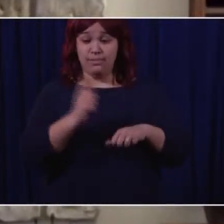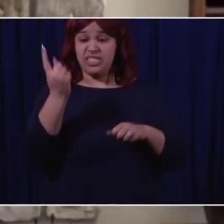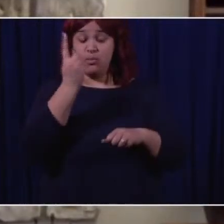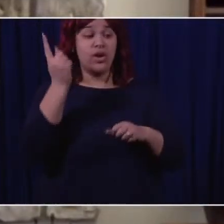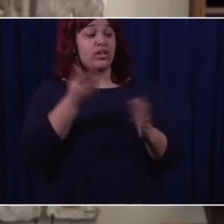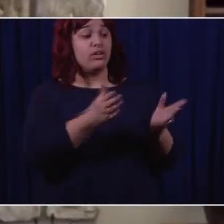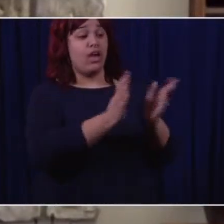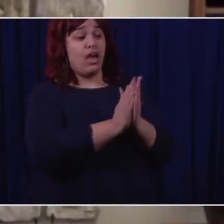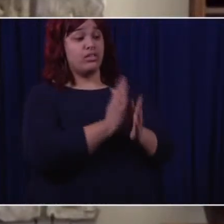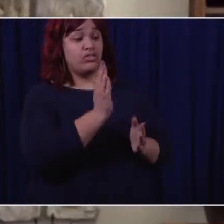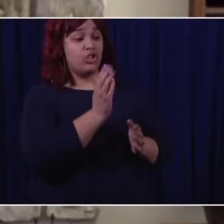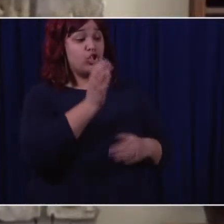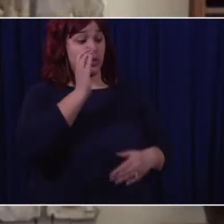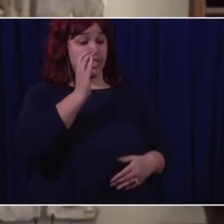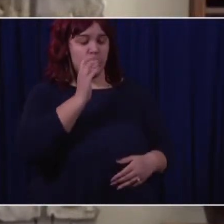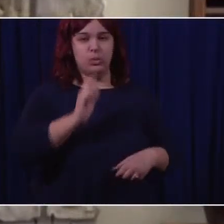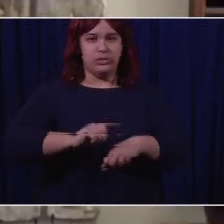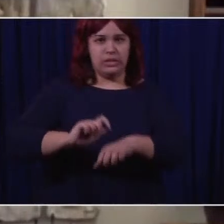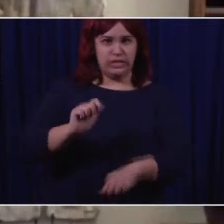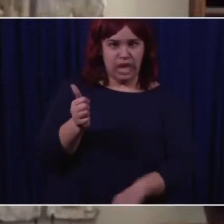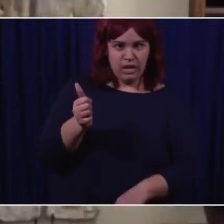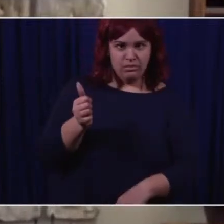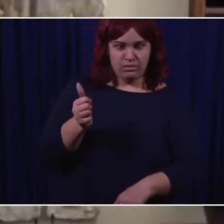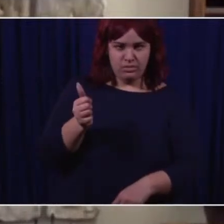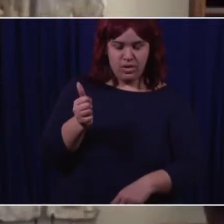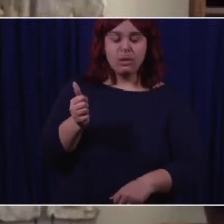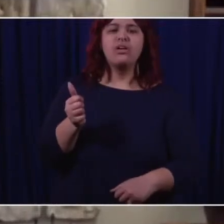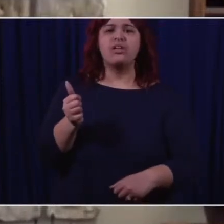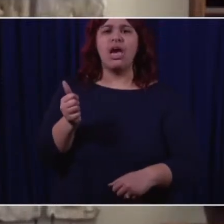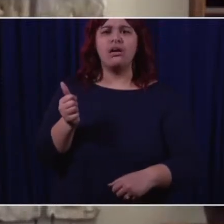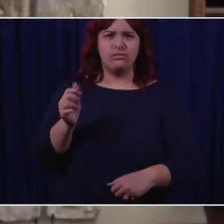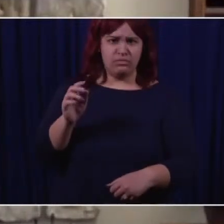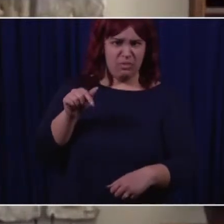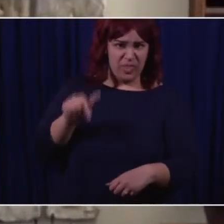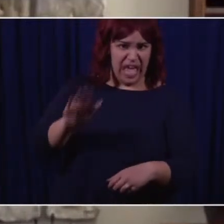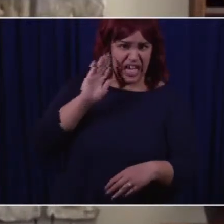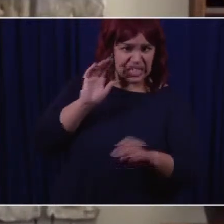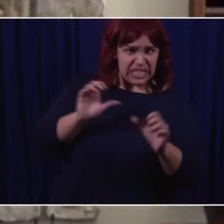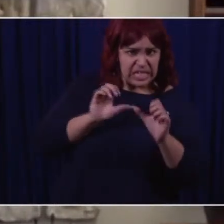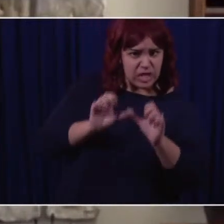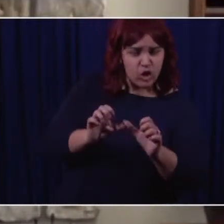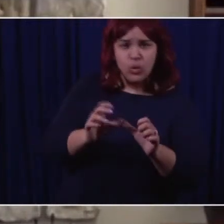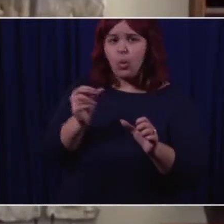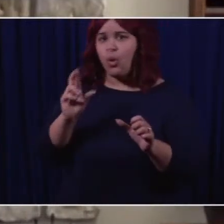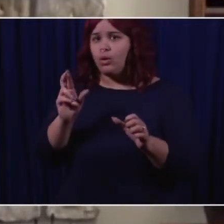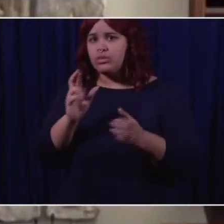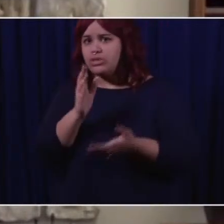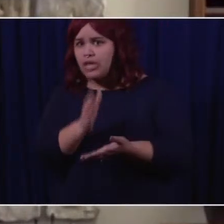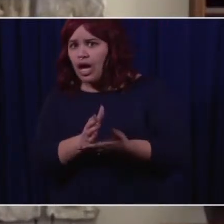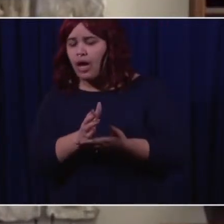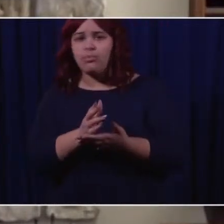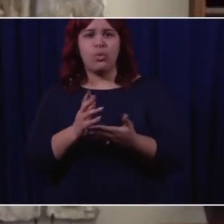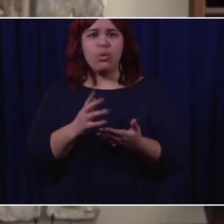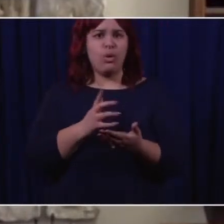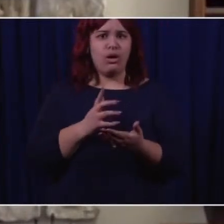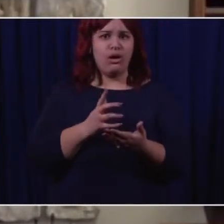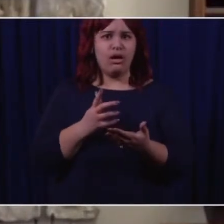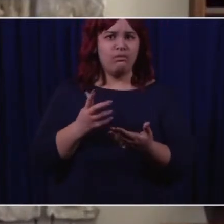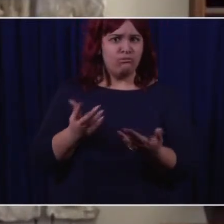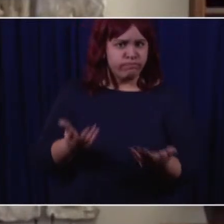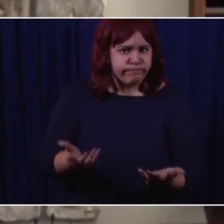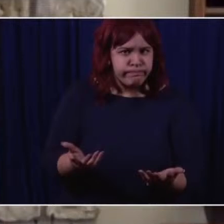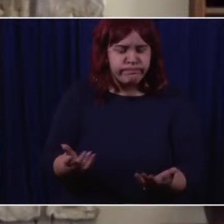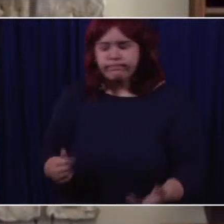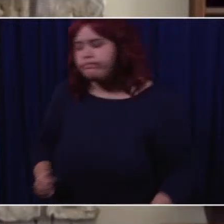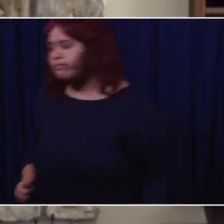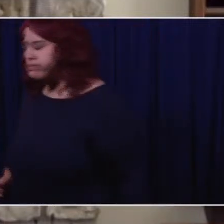order back. No, we don't intend to do that unless the circumstances change. If they change,